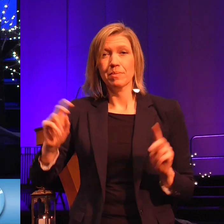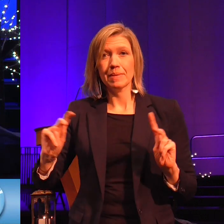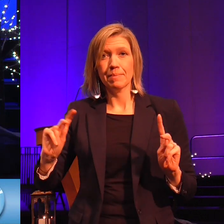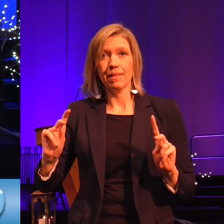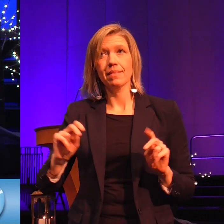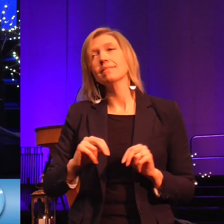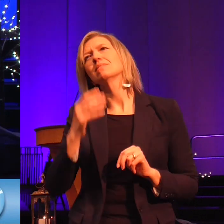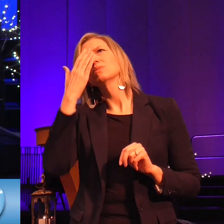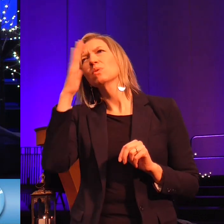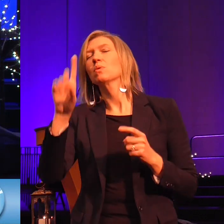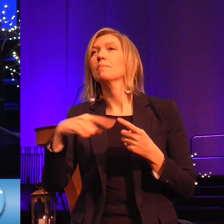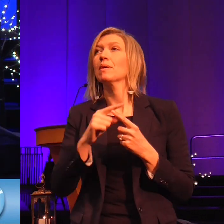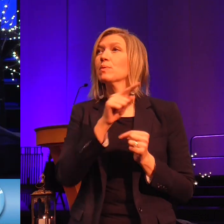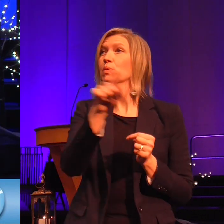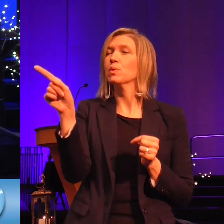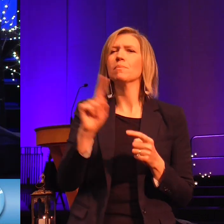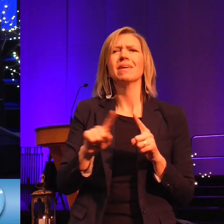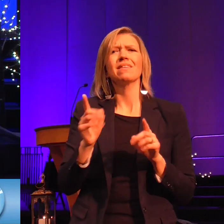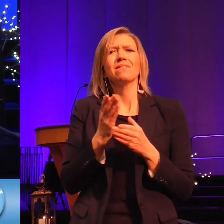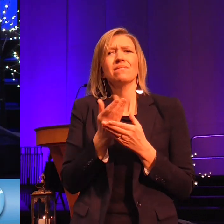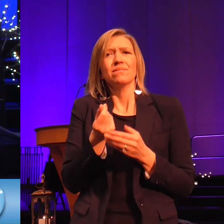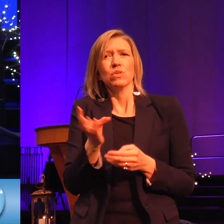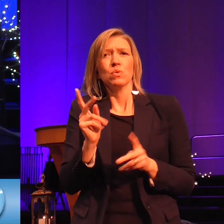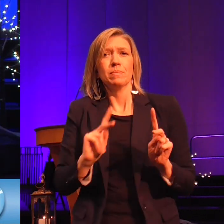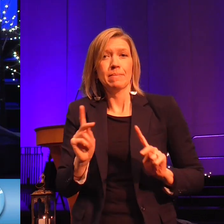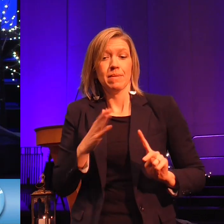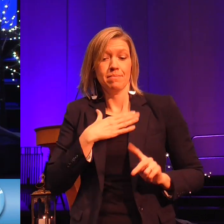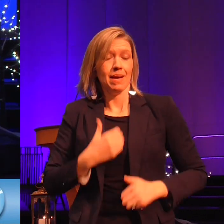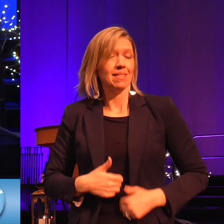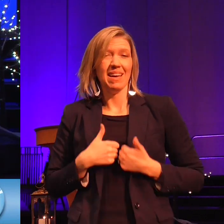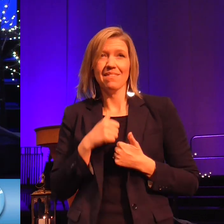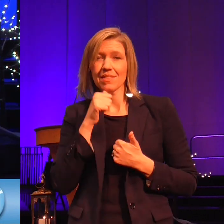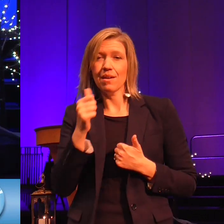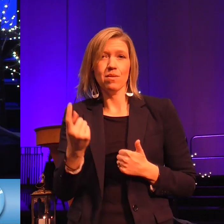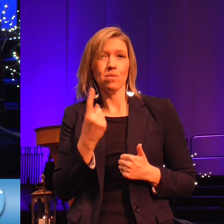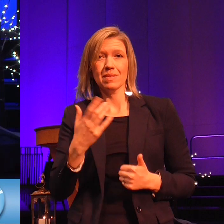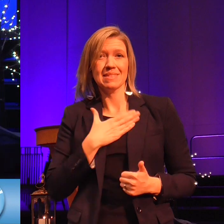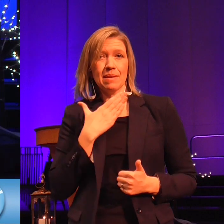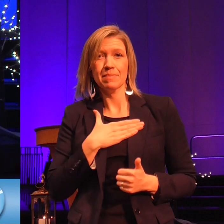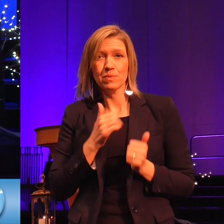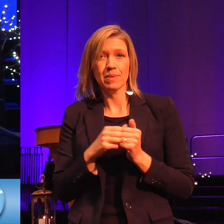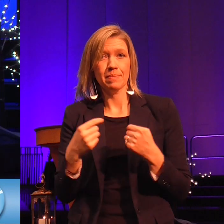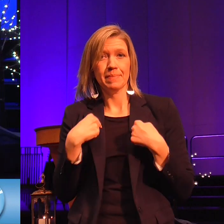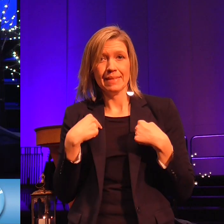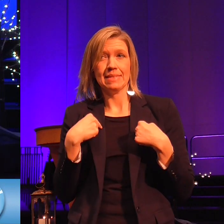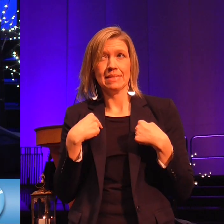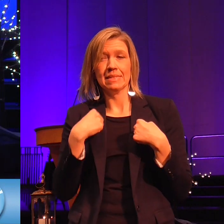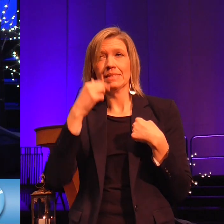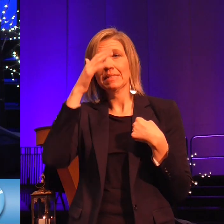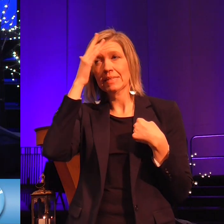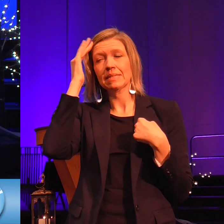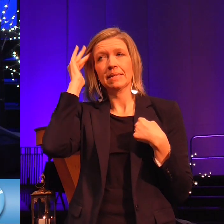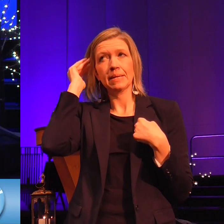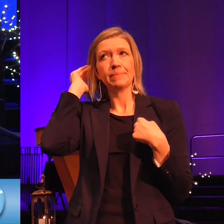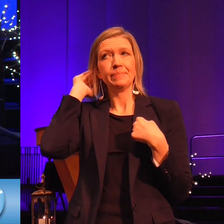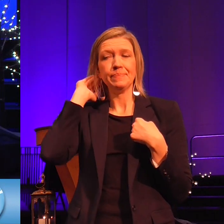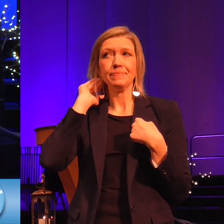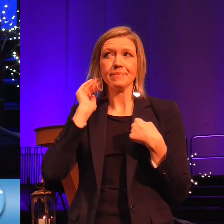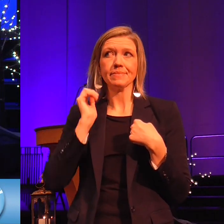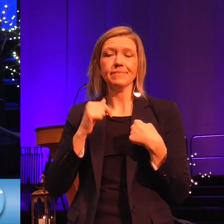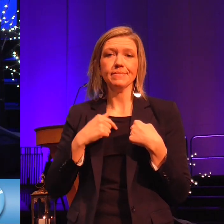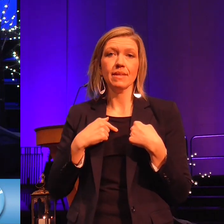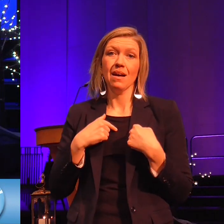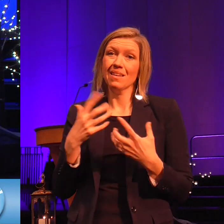about you, but there's a few people in my life that aren't real happy with me sometimes. And I seek